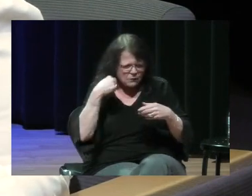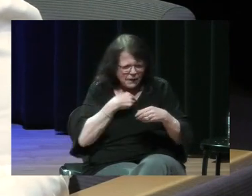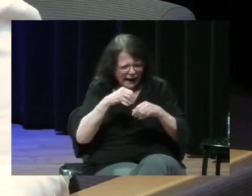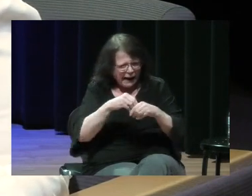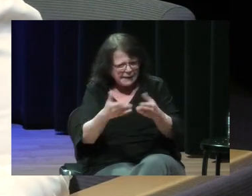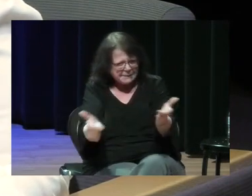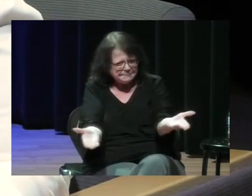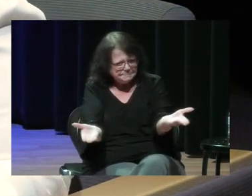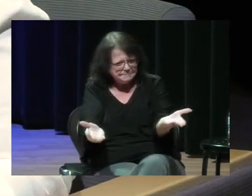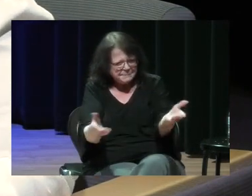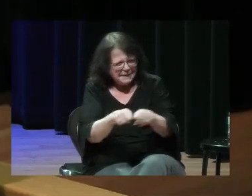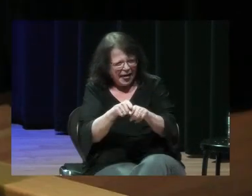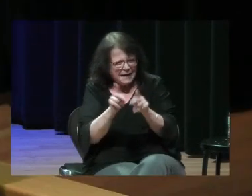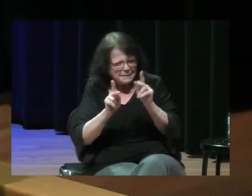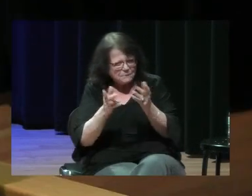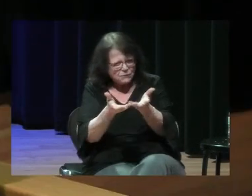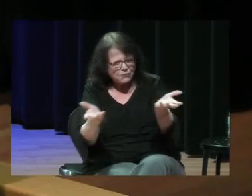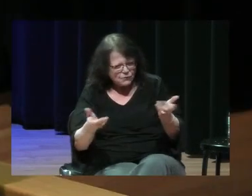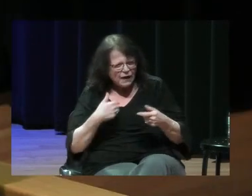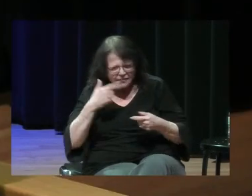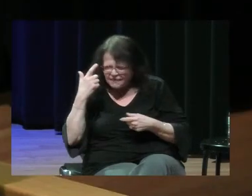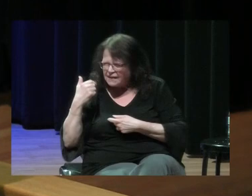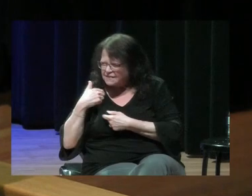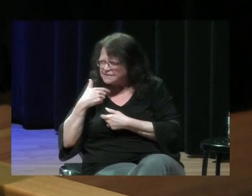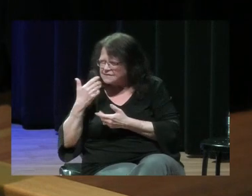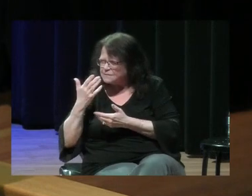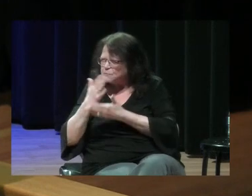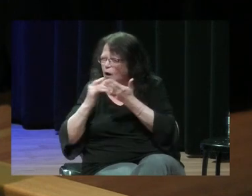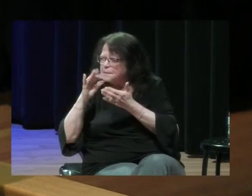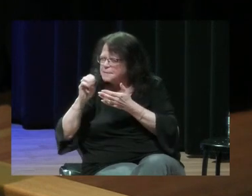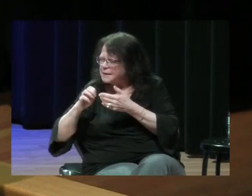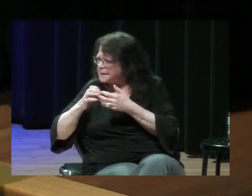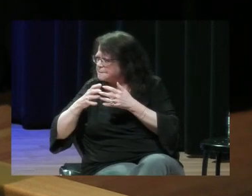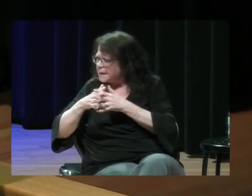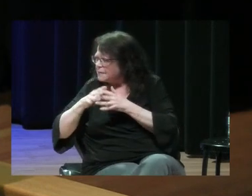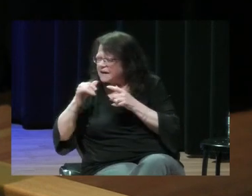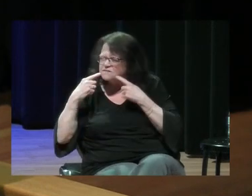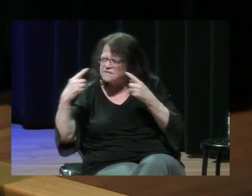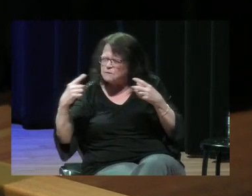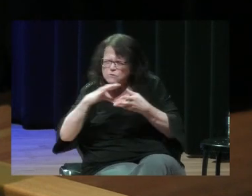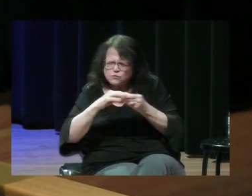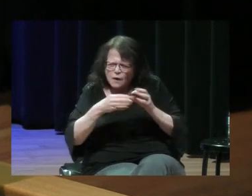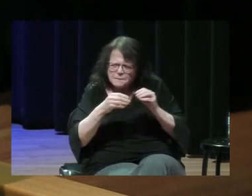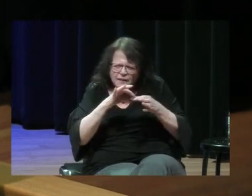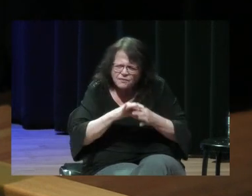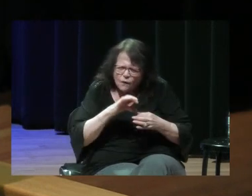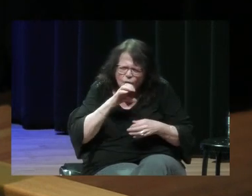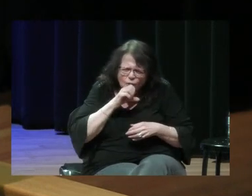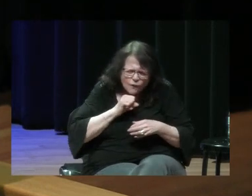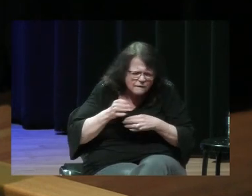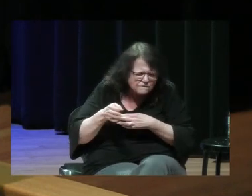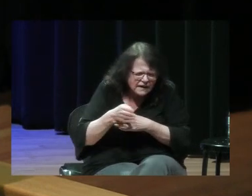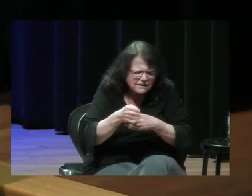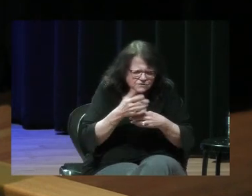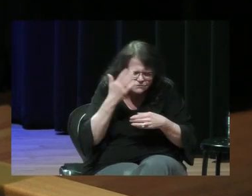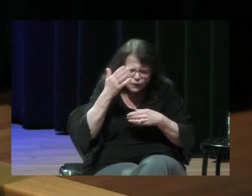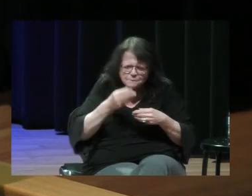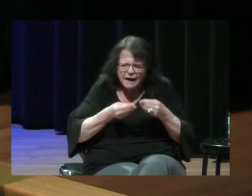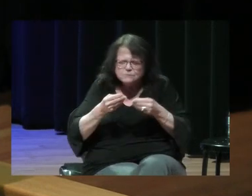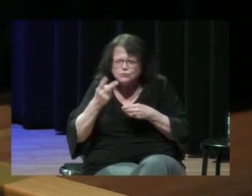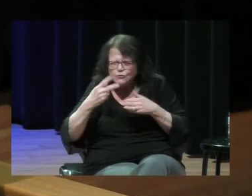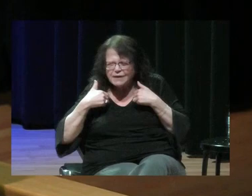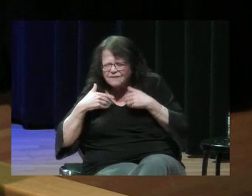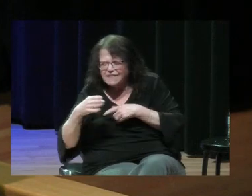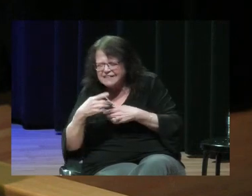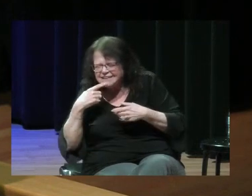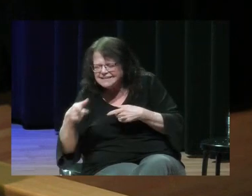people like you. Yeah, I think our civil society in America is like that, the famous story with the old fish swims past the two young fish, and he says,